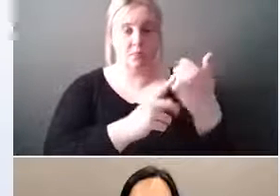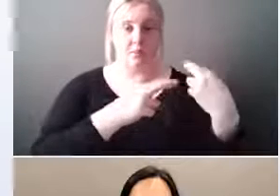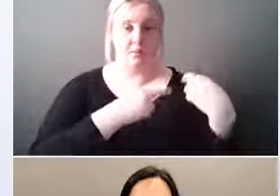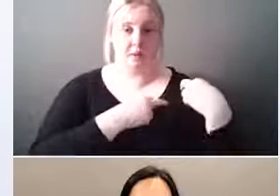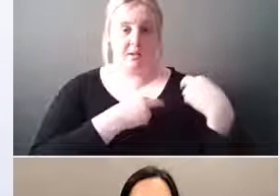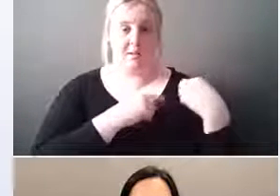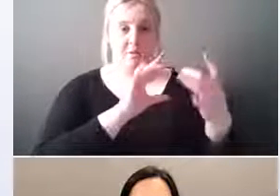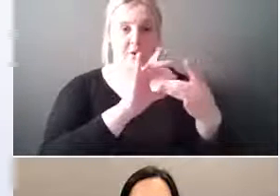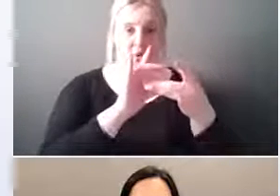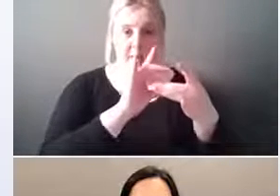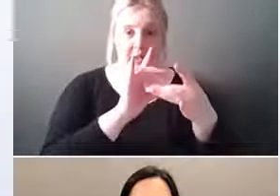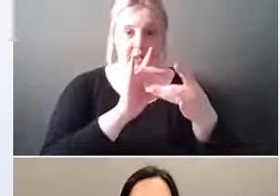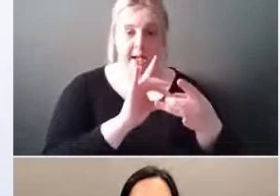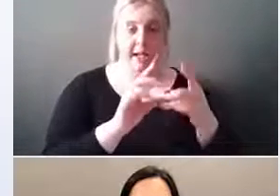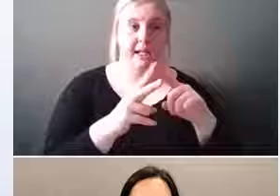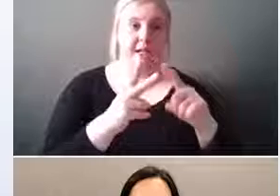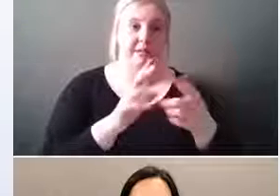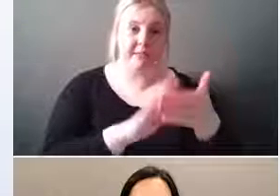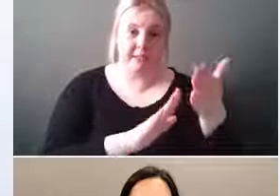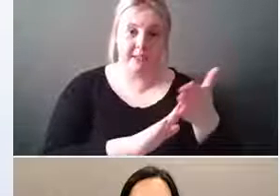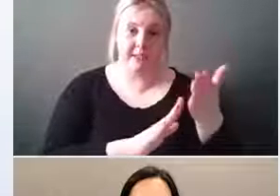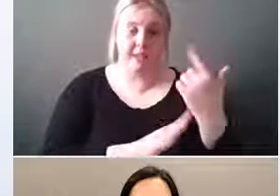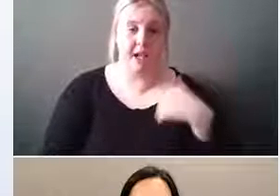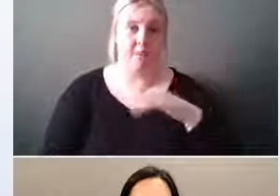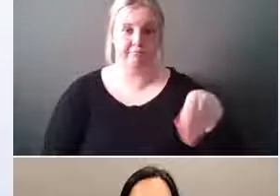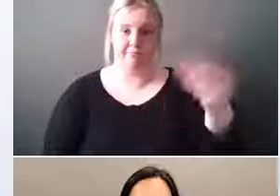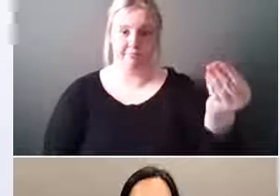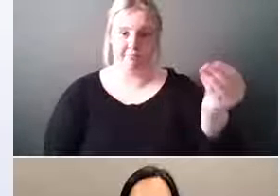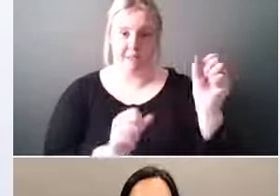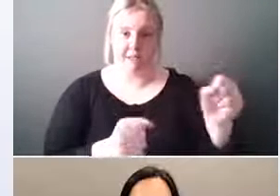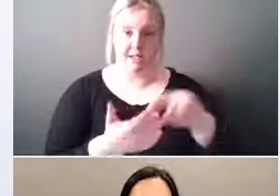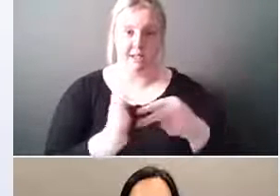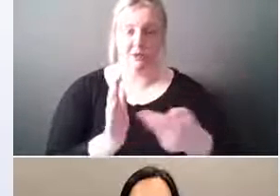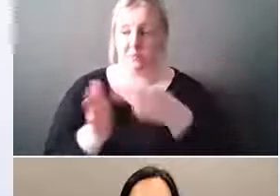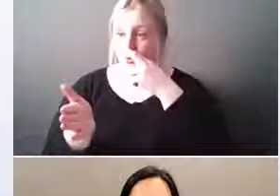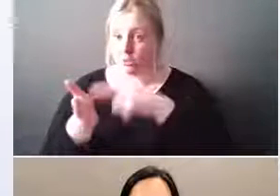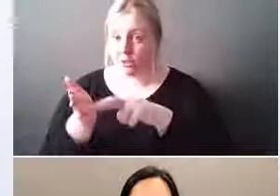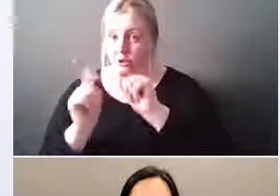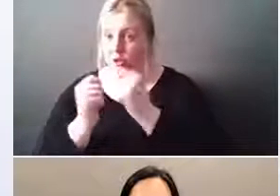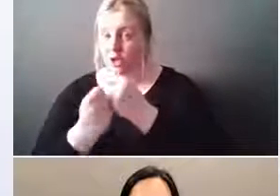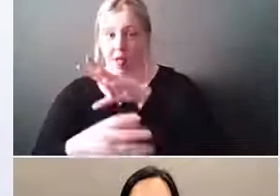facilitating so that it can be implemented without the help of the research team.